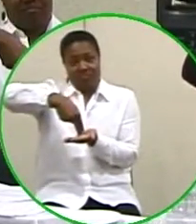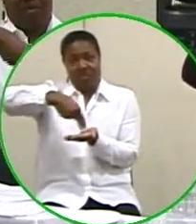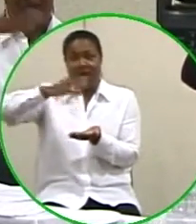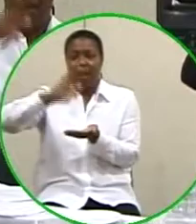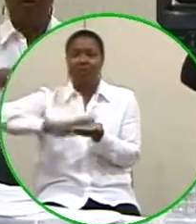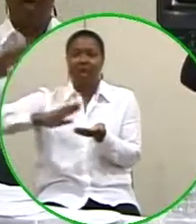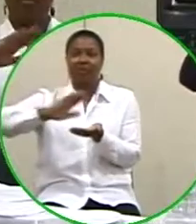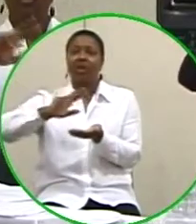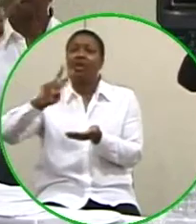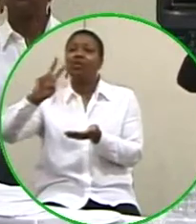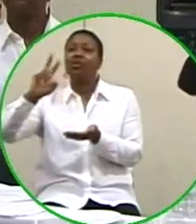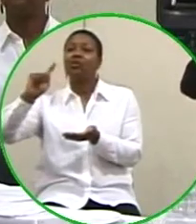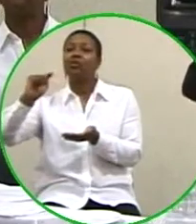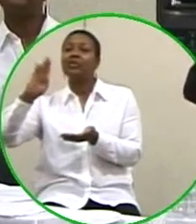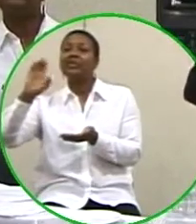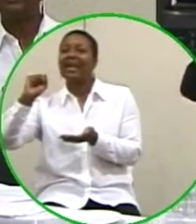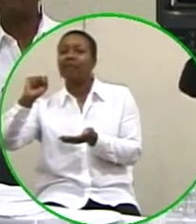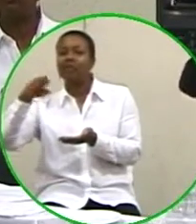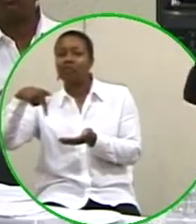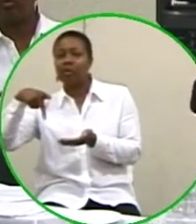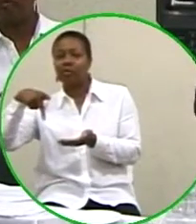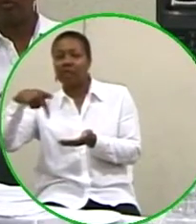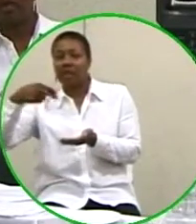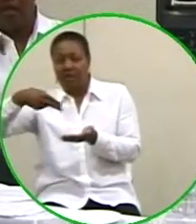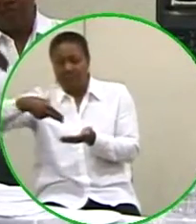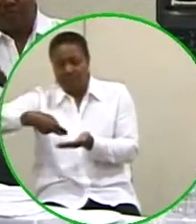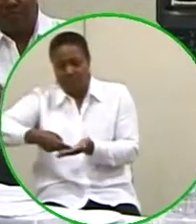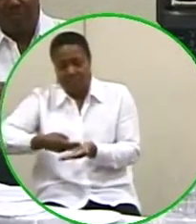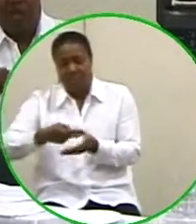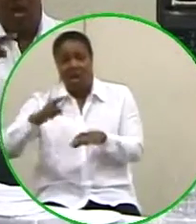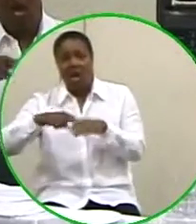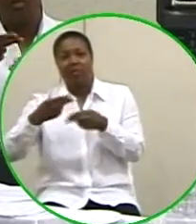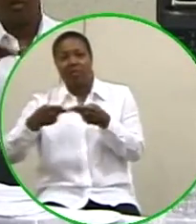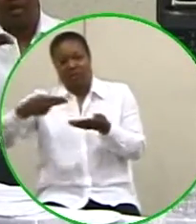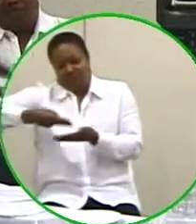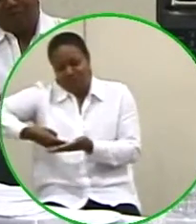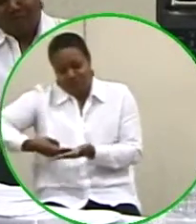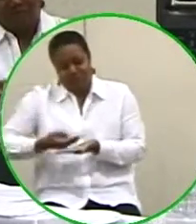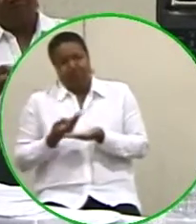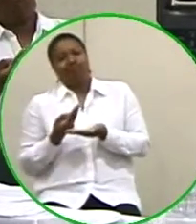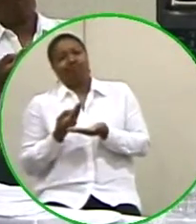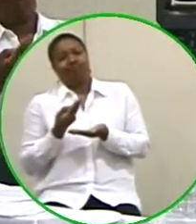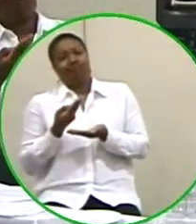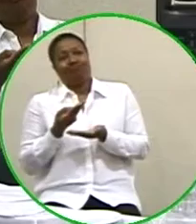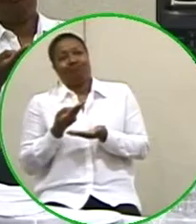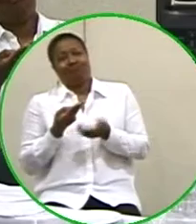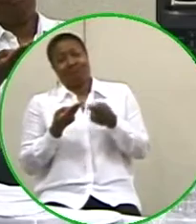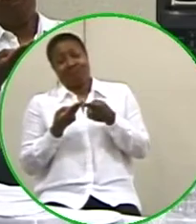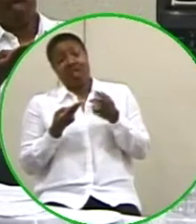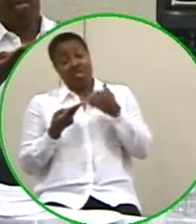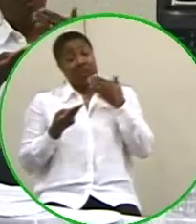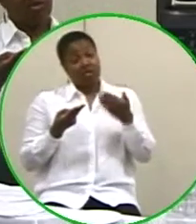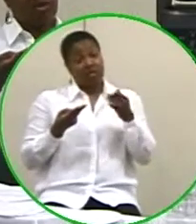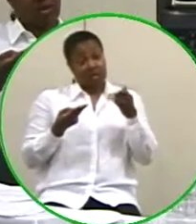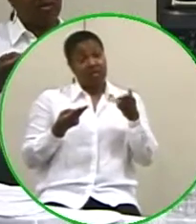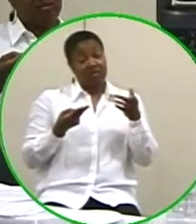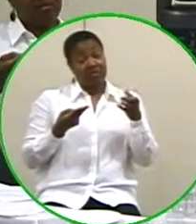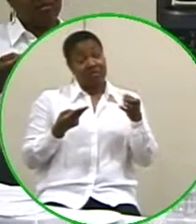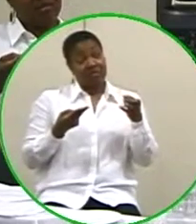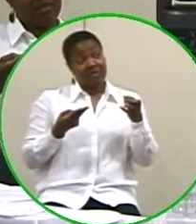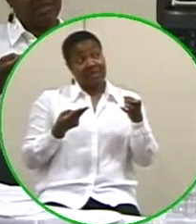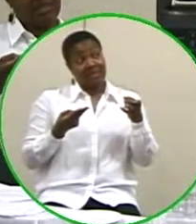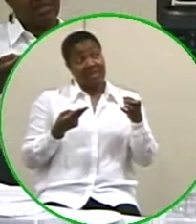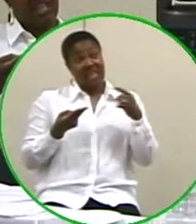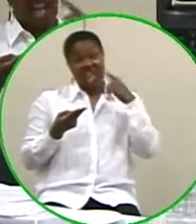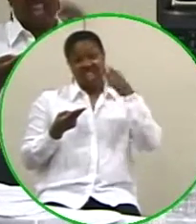2 tablespoons of peanut butter on knife. That was pretty good.